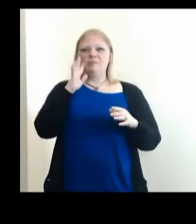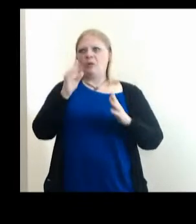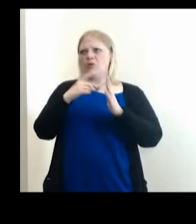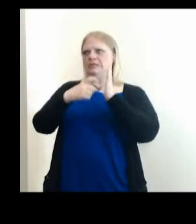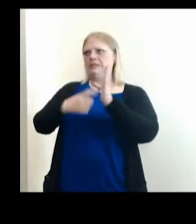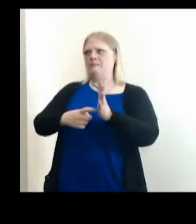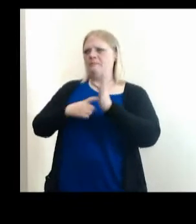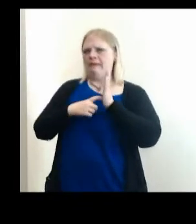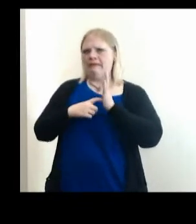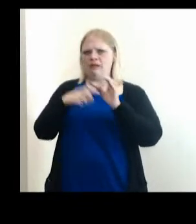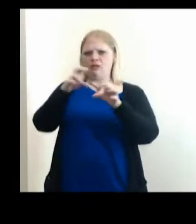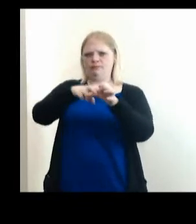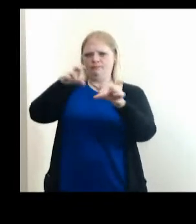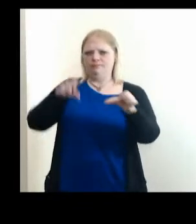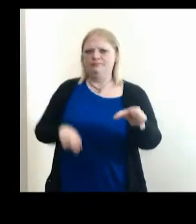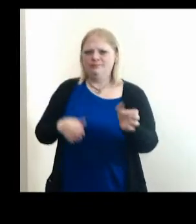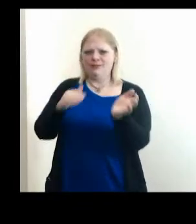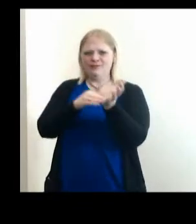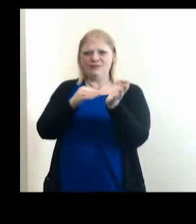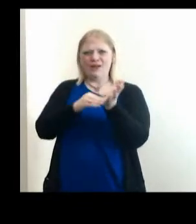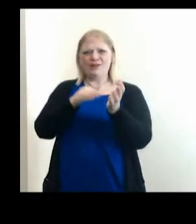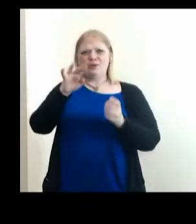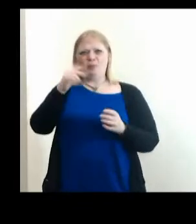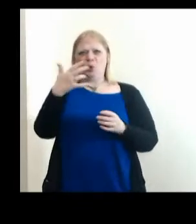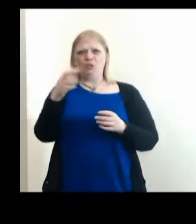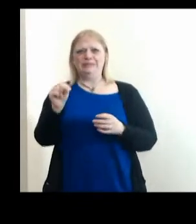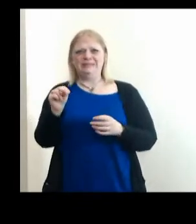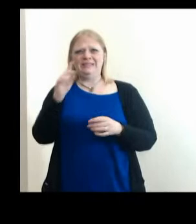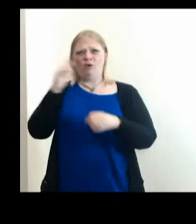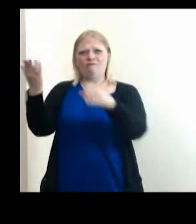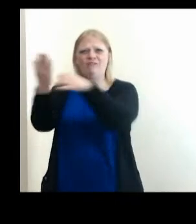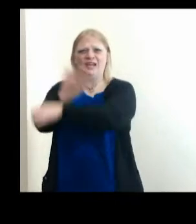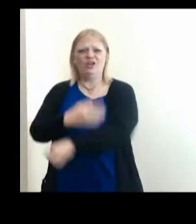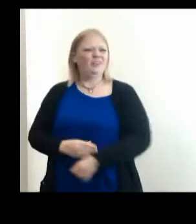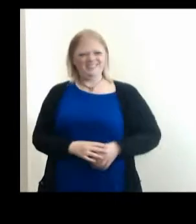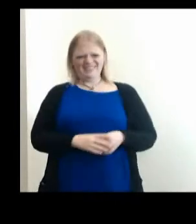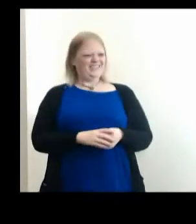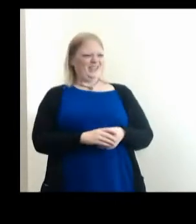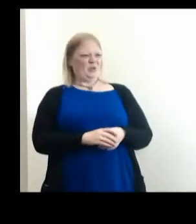the resignation of Gail Burstein or fire her. Fact: no.